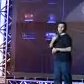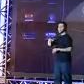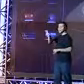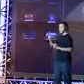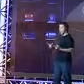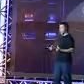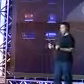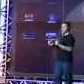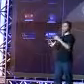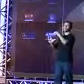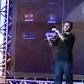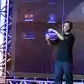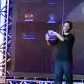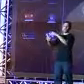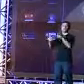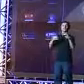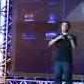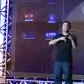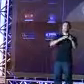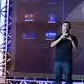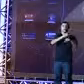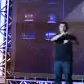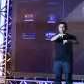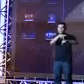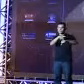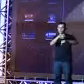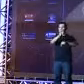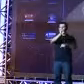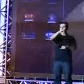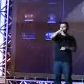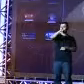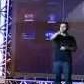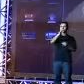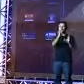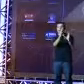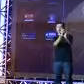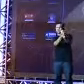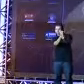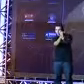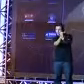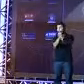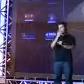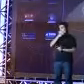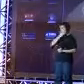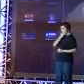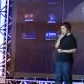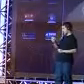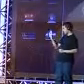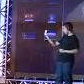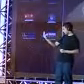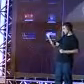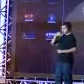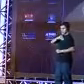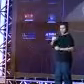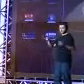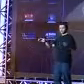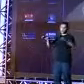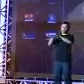Now let's take News Corporation as another example. We all know a News Corporation. The Murdoch